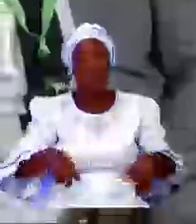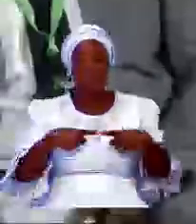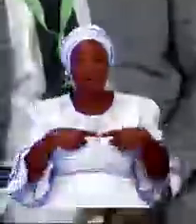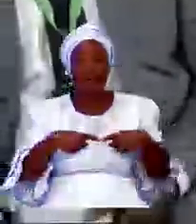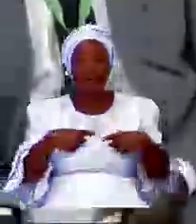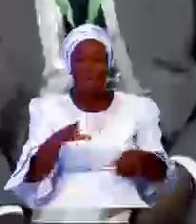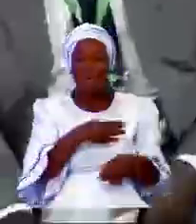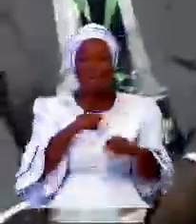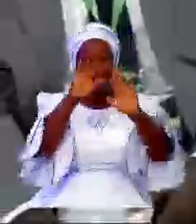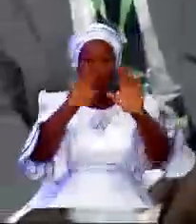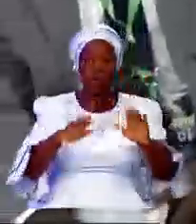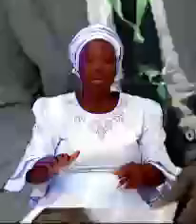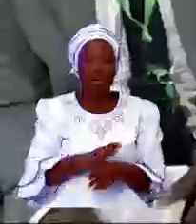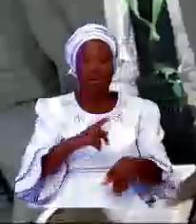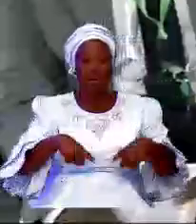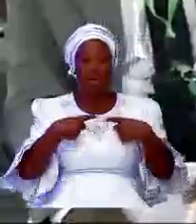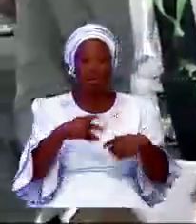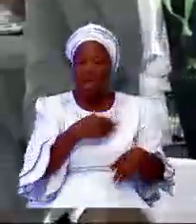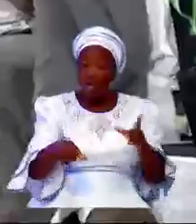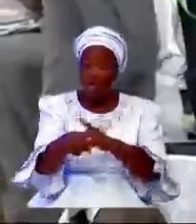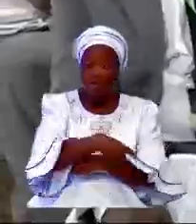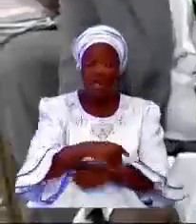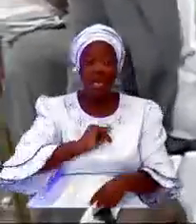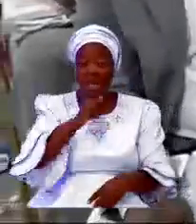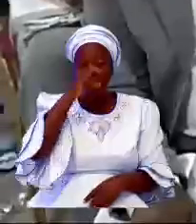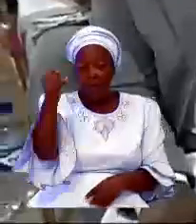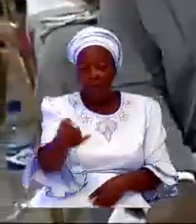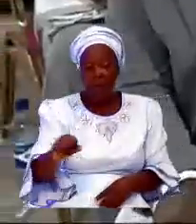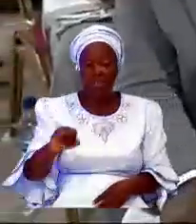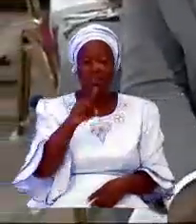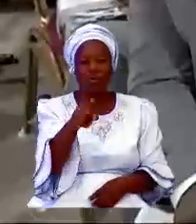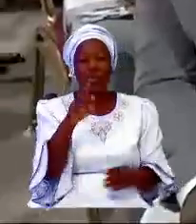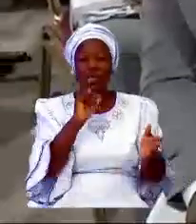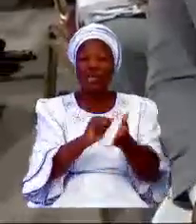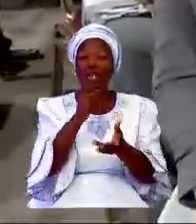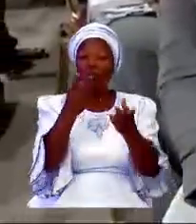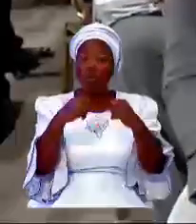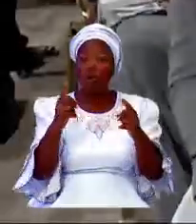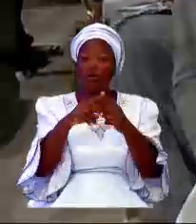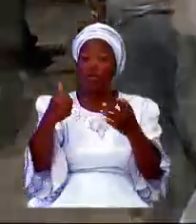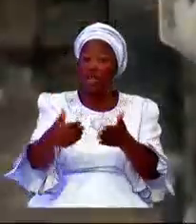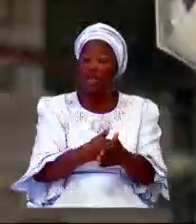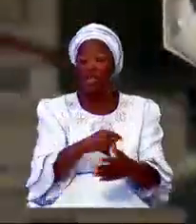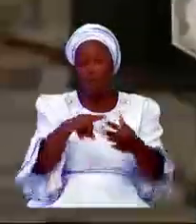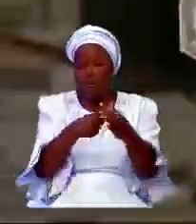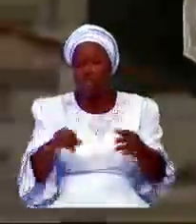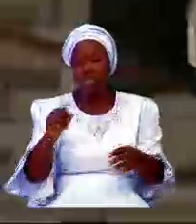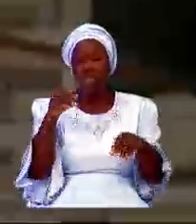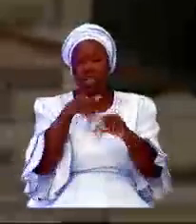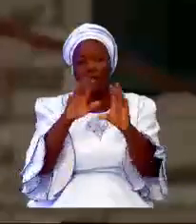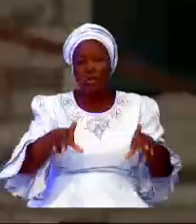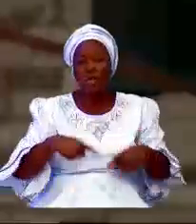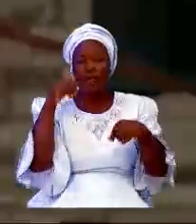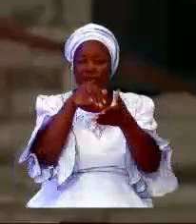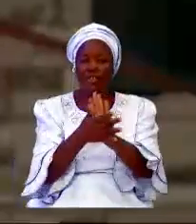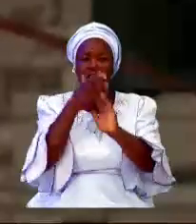the beginning of a new life, a lease of life. And today, I'm inviting you that